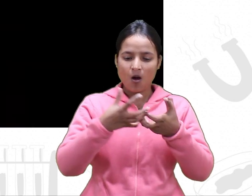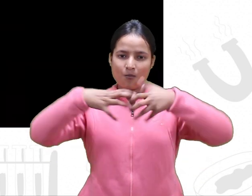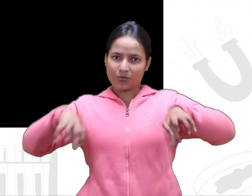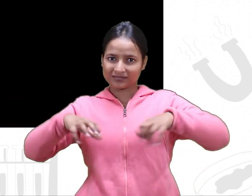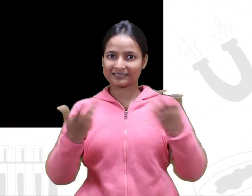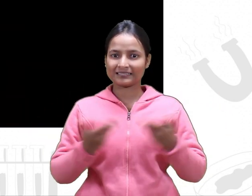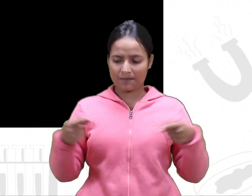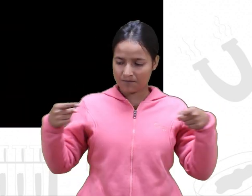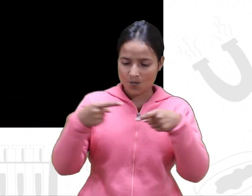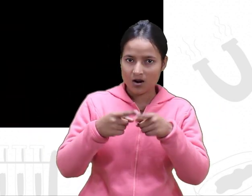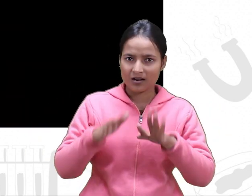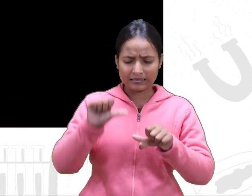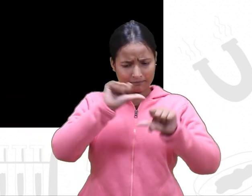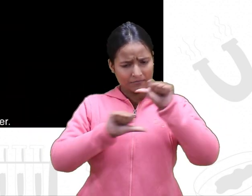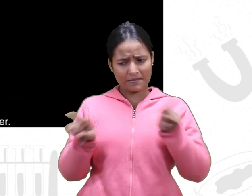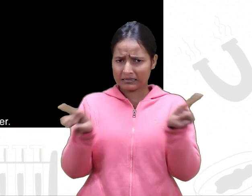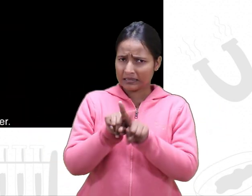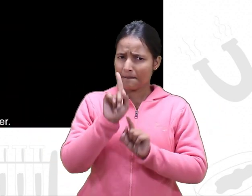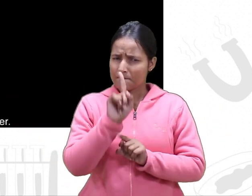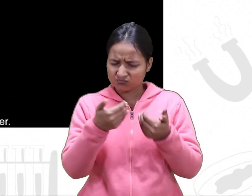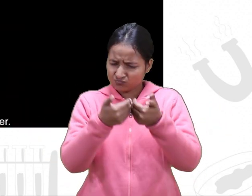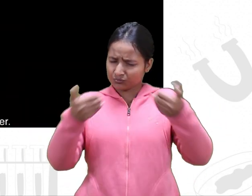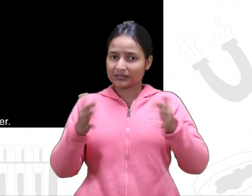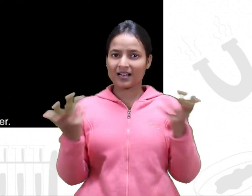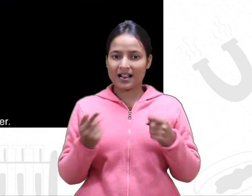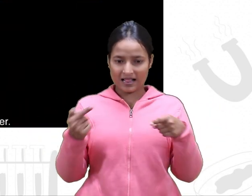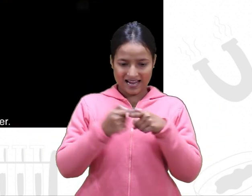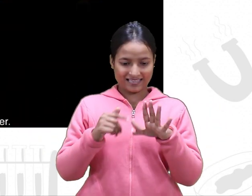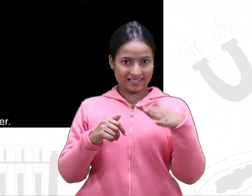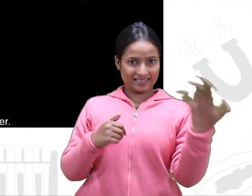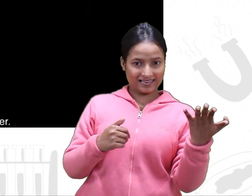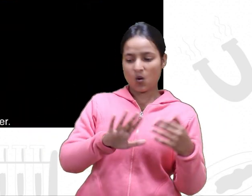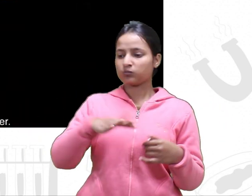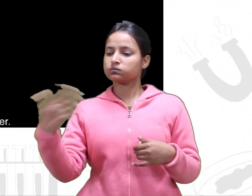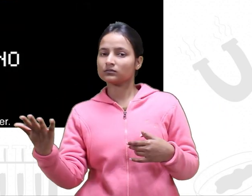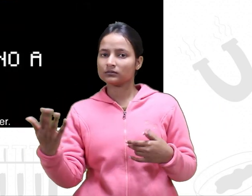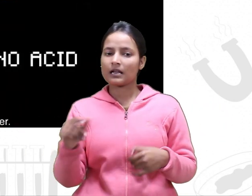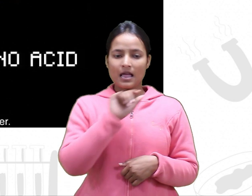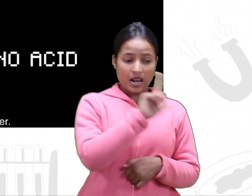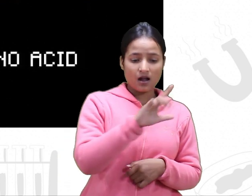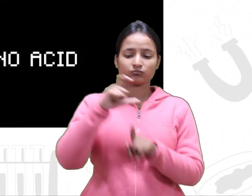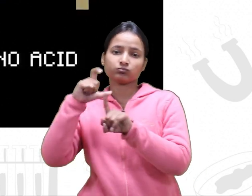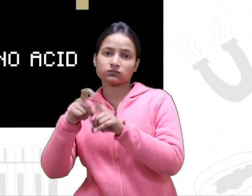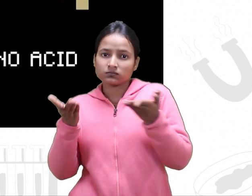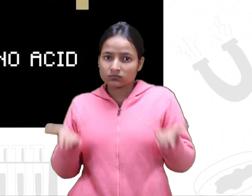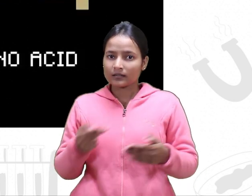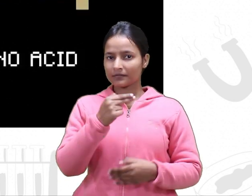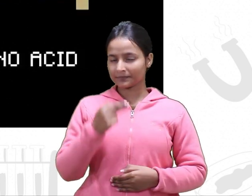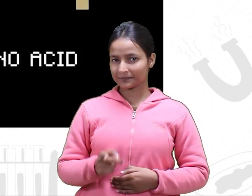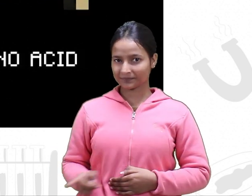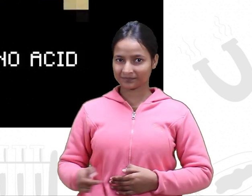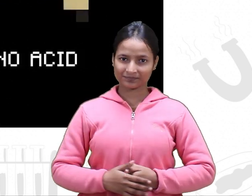amino acids called the chiral forms. They have the same chemical composition but are mirror images of each other. Only one